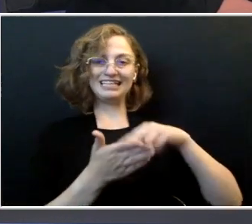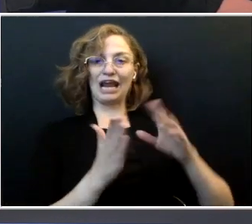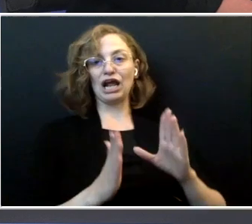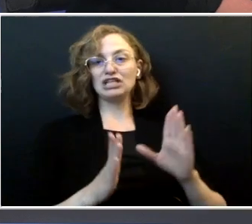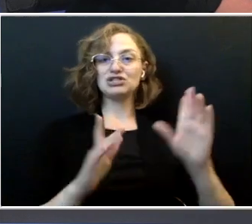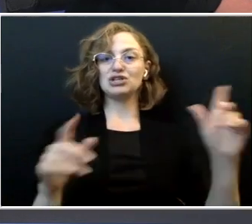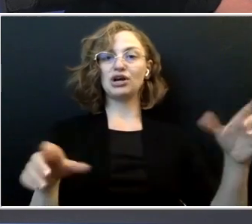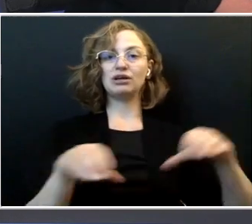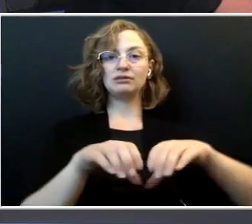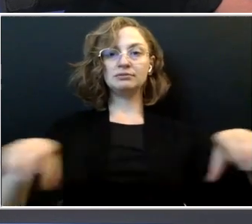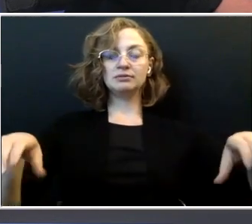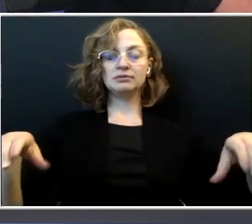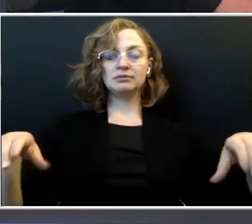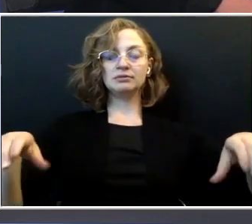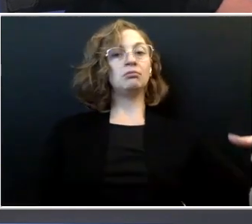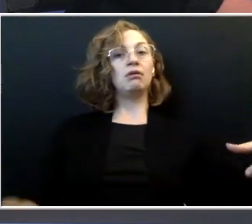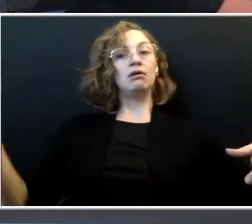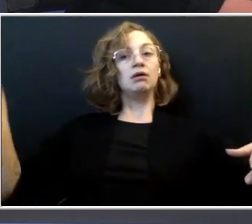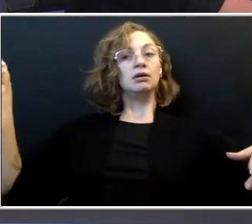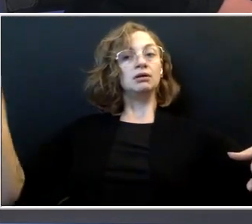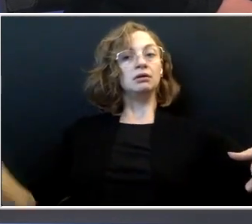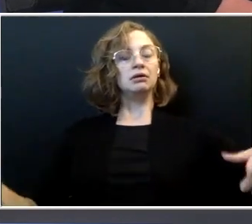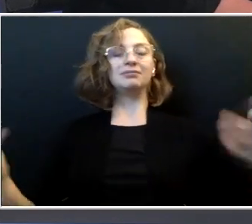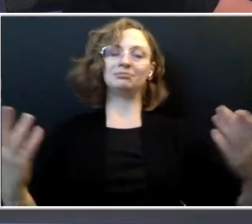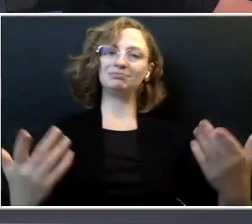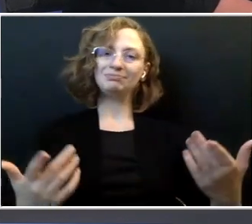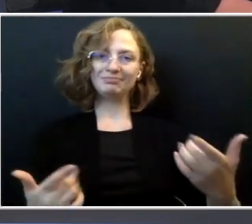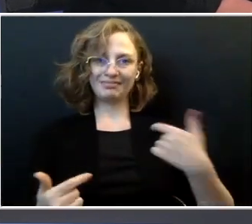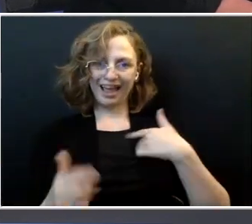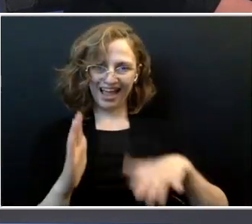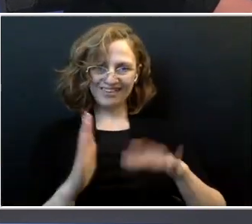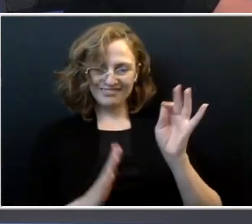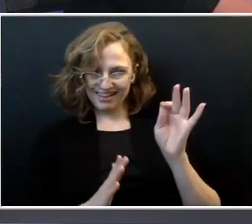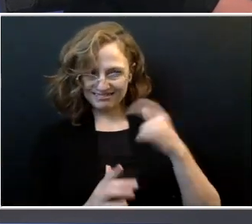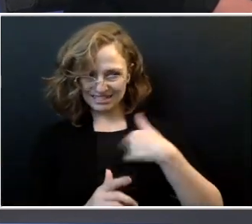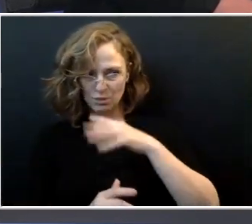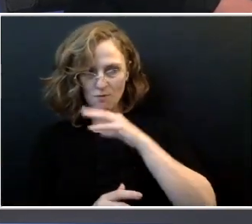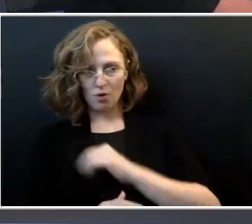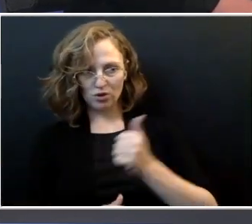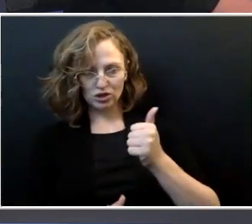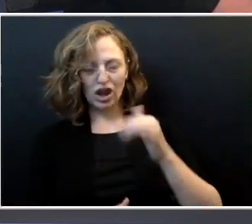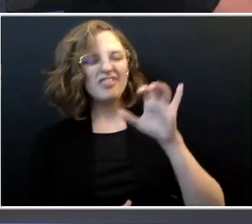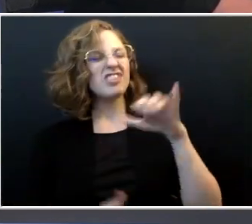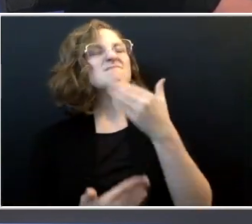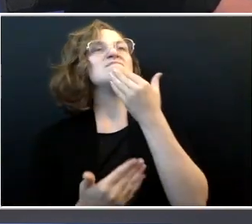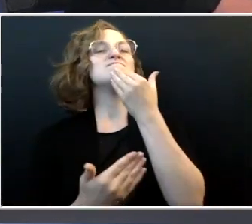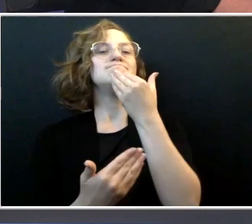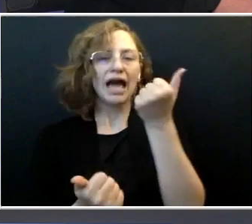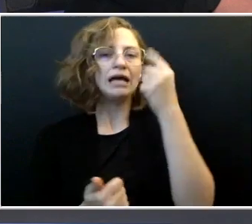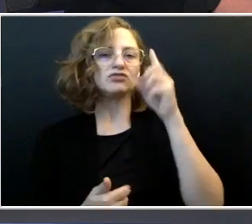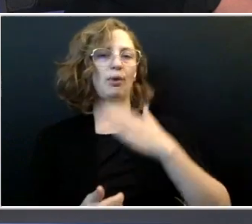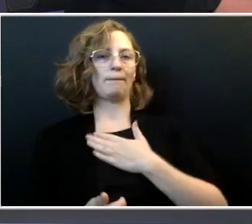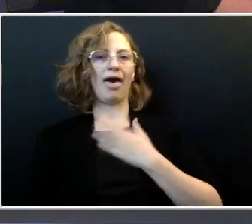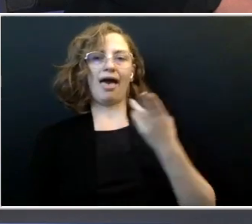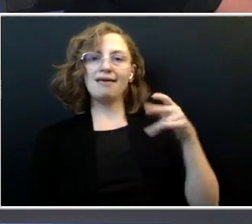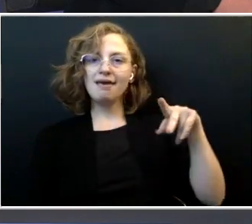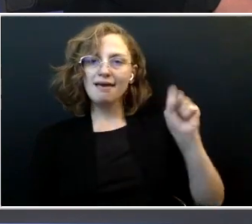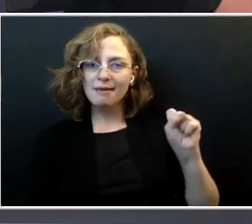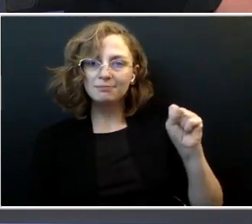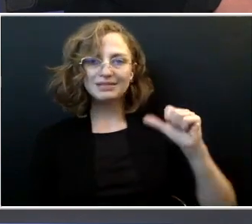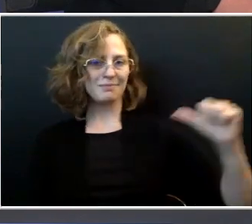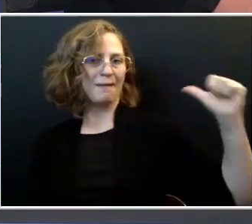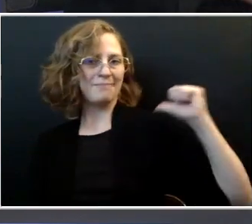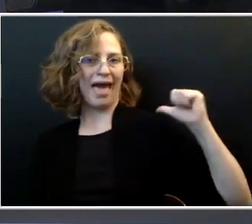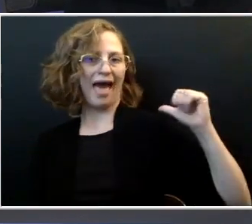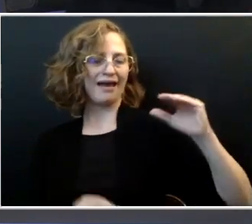best thing in the world for my hip and my back mobility. Yeah. I mean, I'm like, why don't people talk about this? This is crazy good